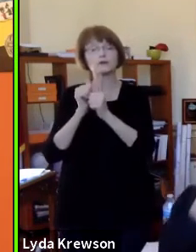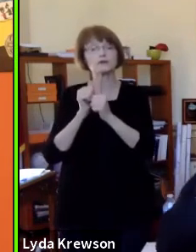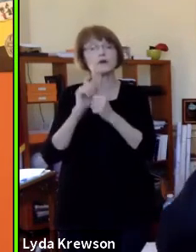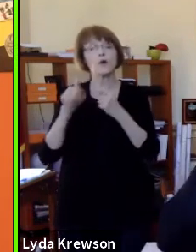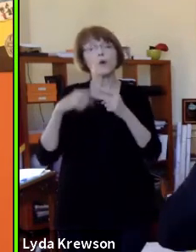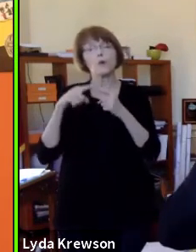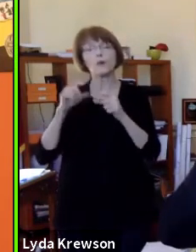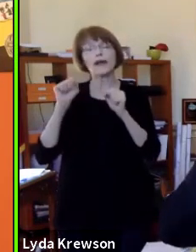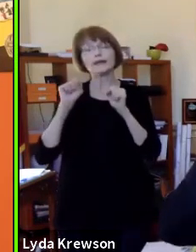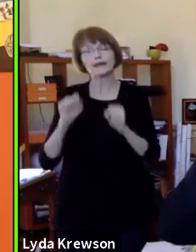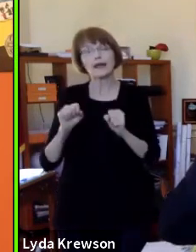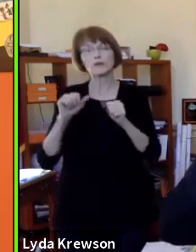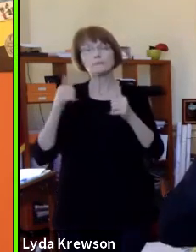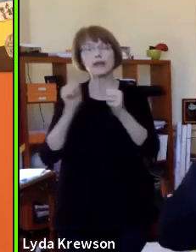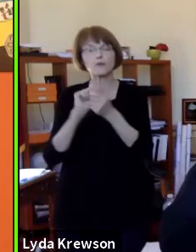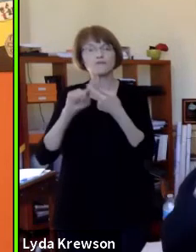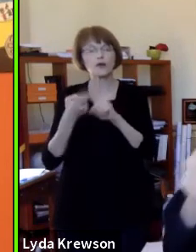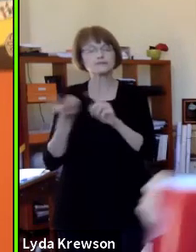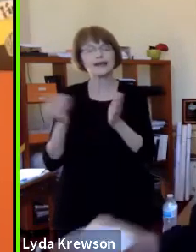with our friends again?